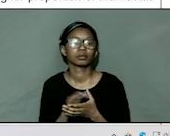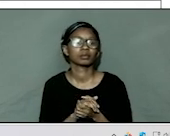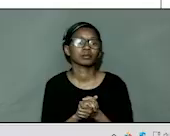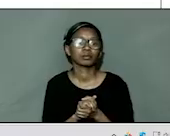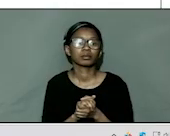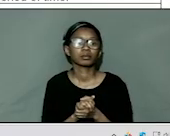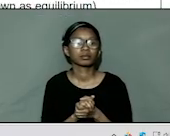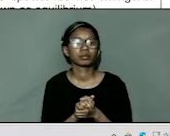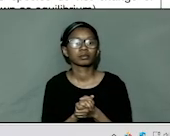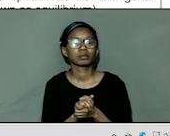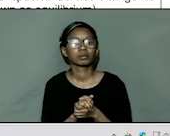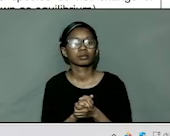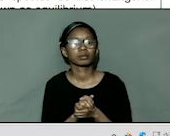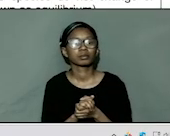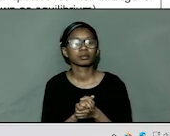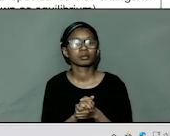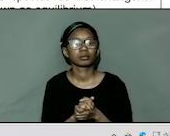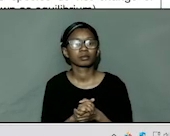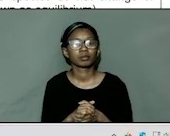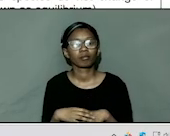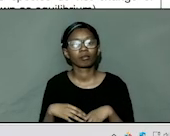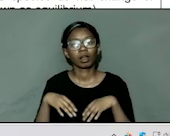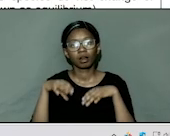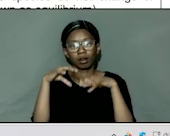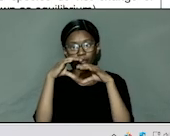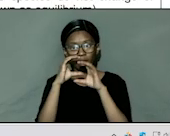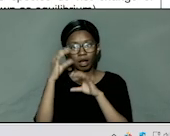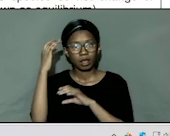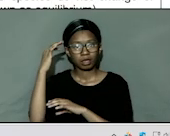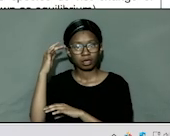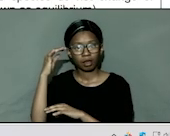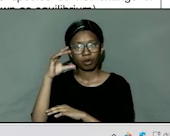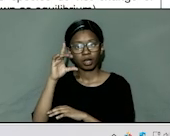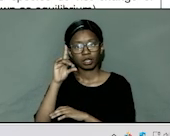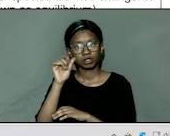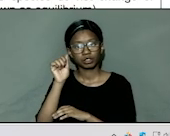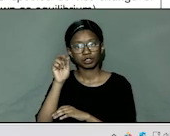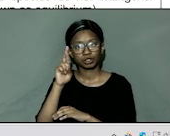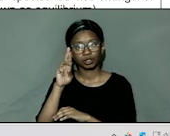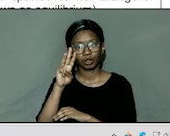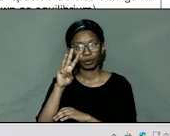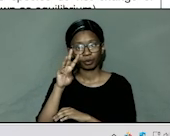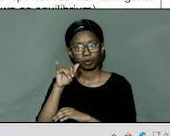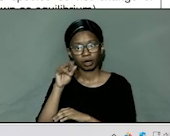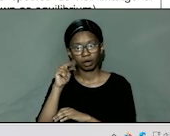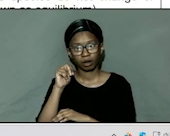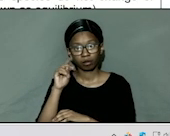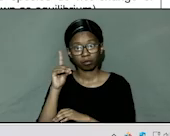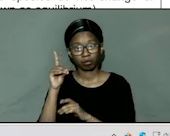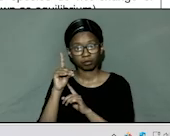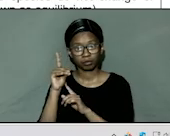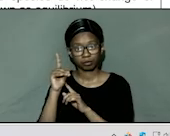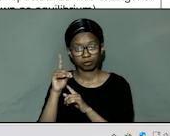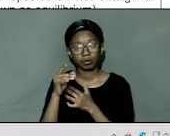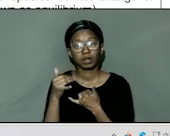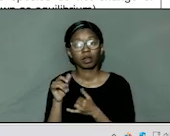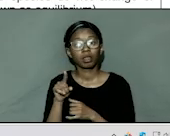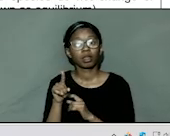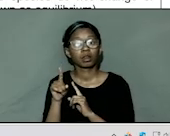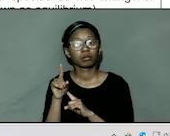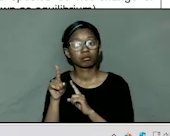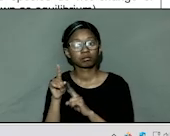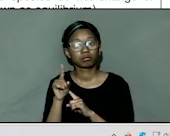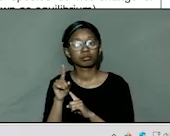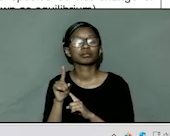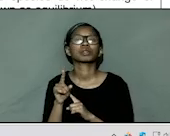the theory of Darwin. The theory of Darwin, which is Darwin's theory of evolution